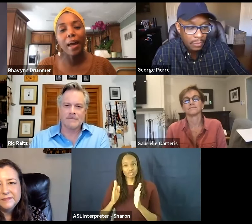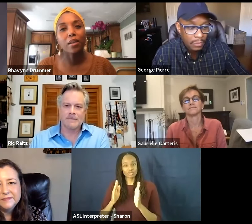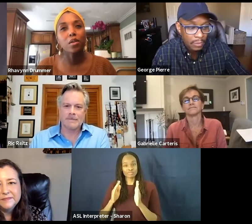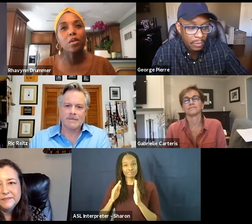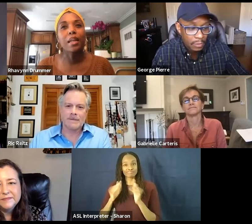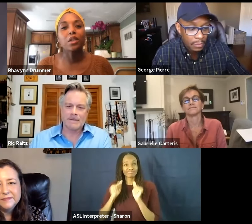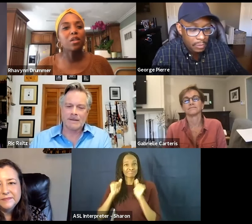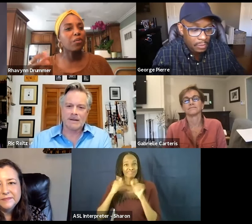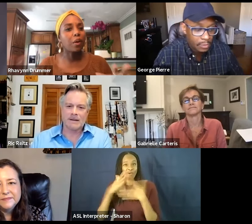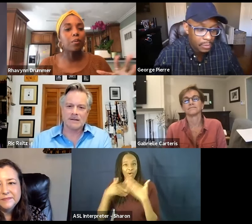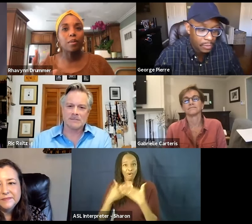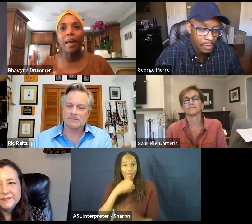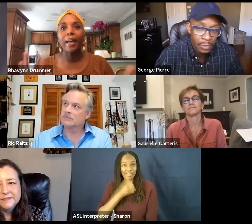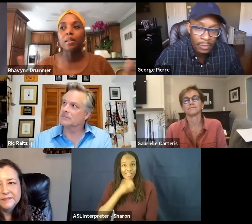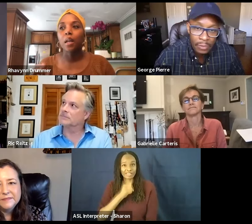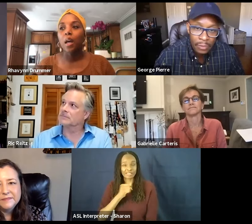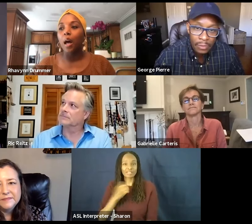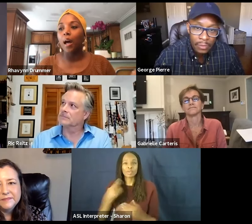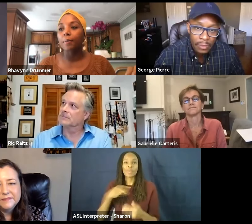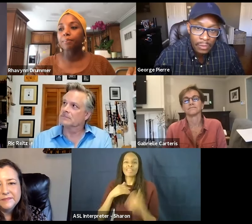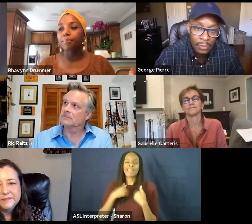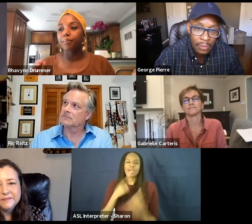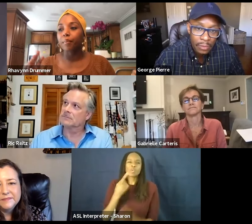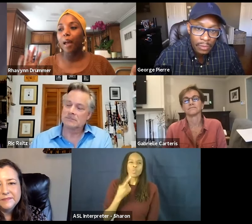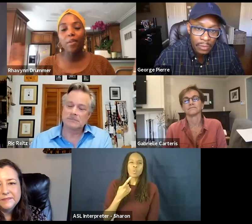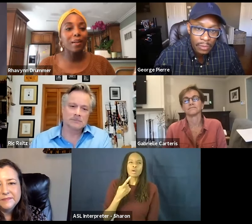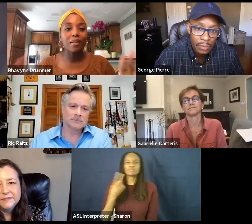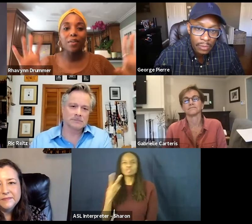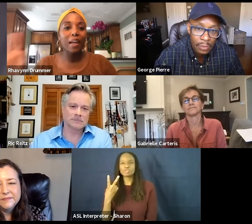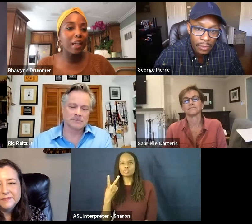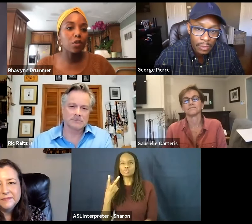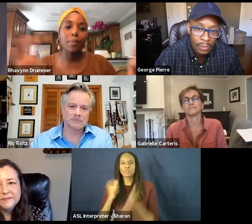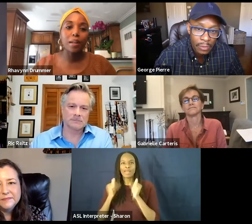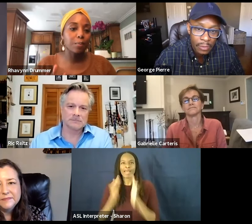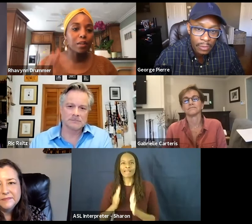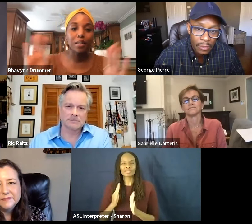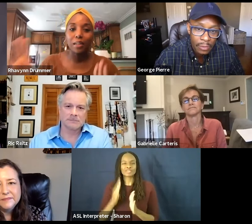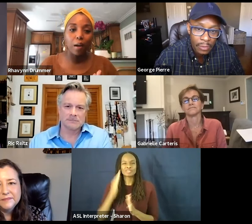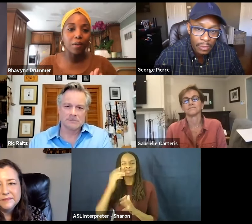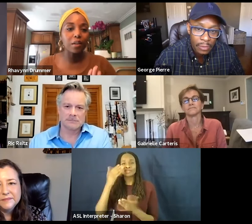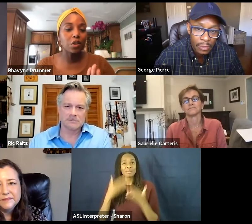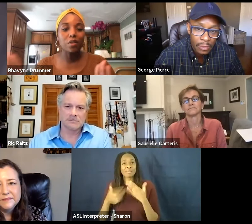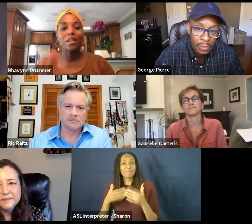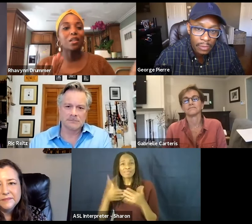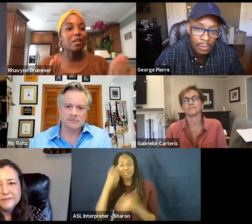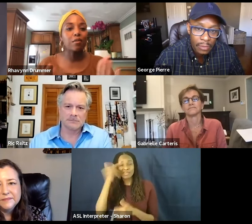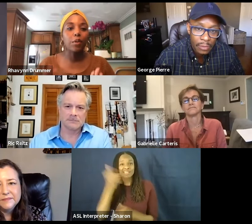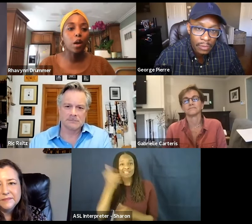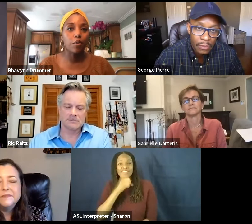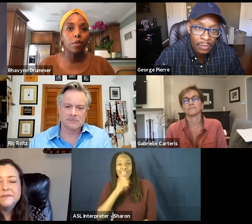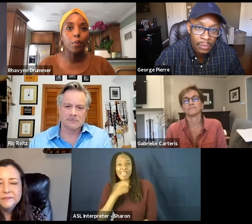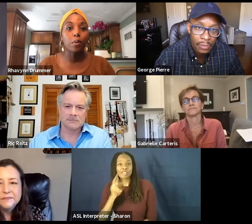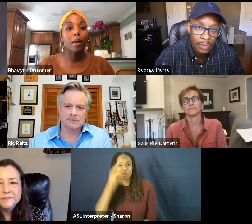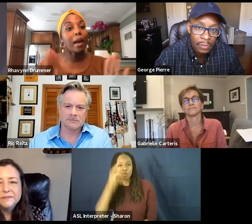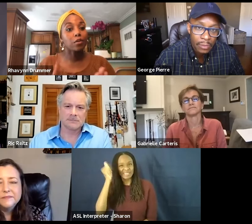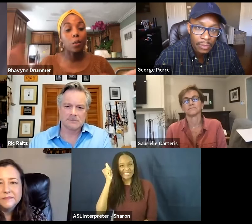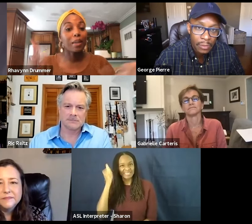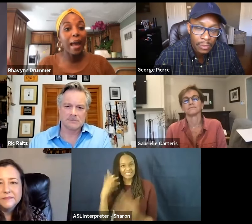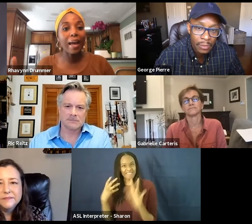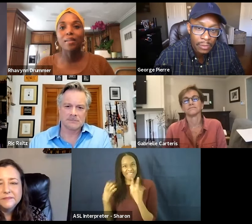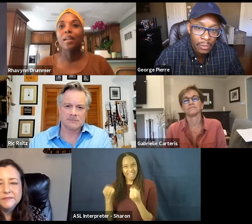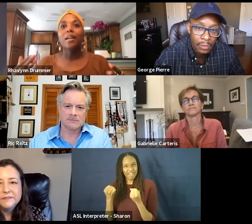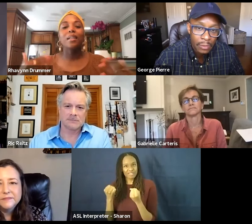two actors that just felt that either because of age or because of pre-existing health conditions, they just didn't feel comfortable. Actors